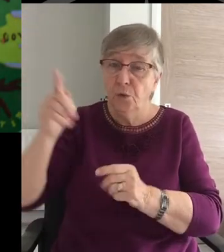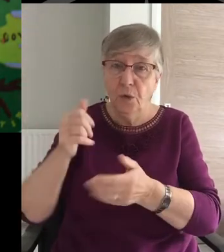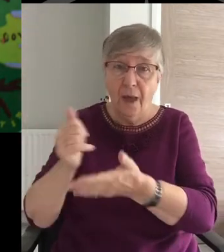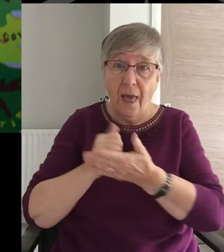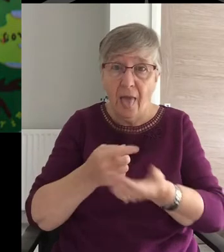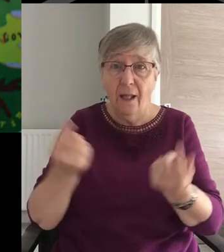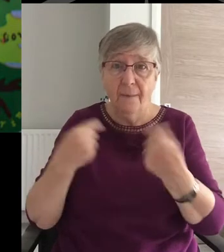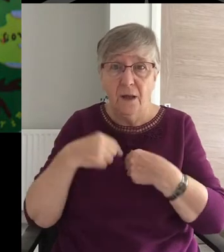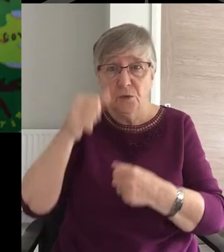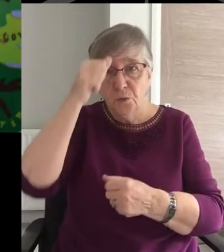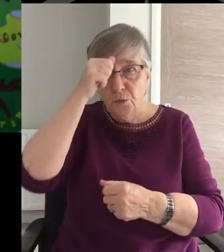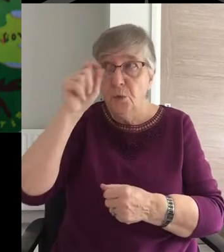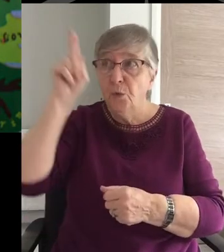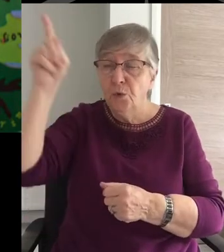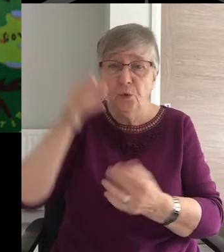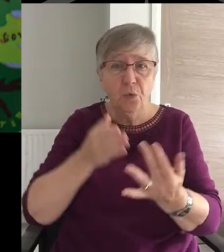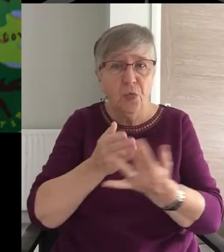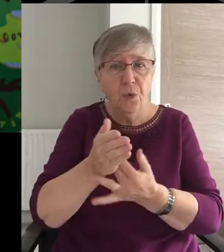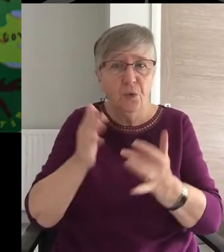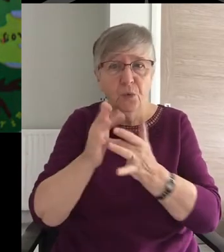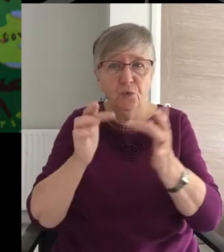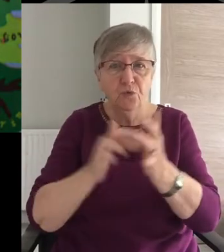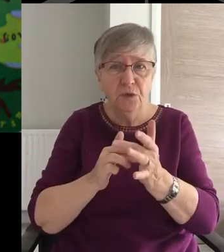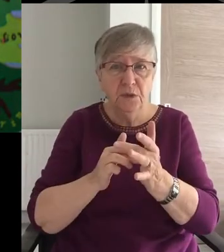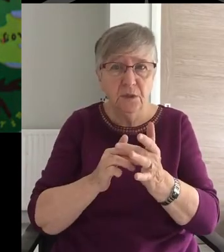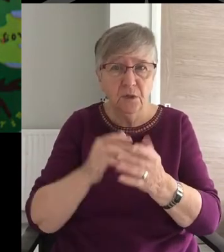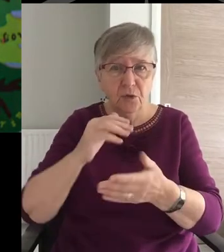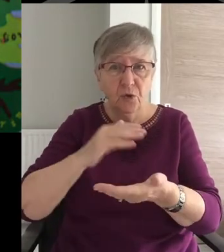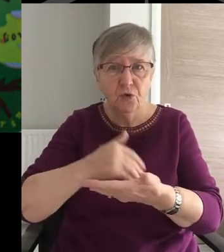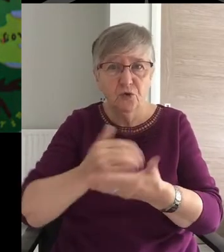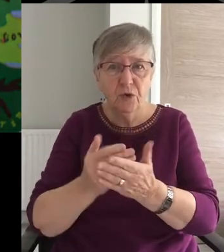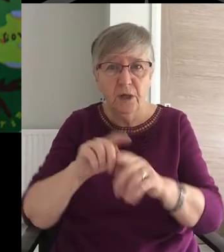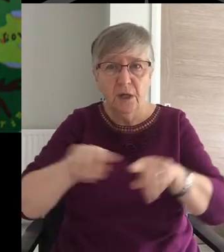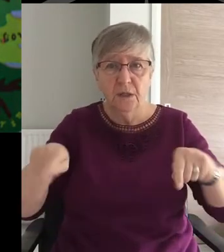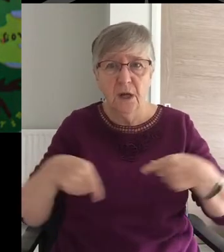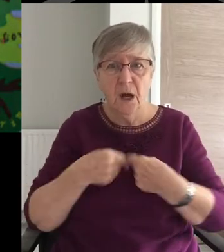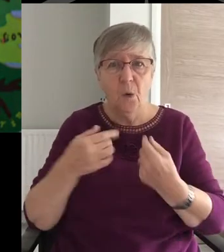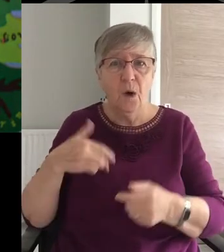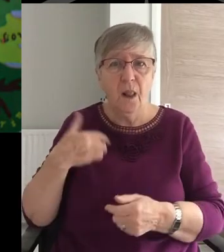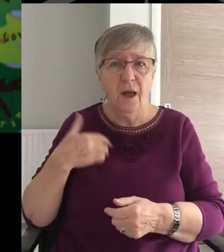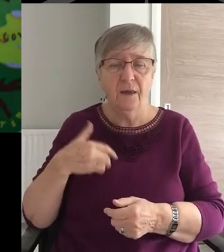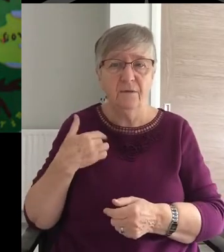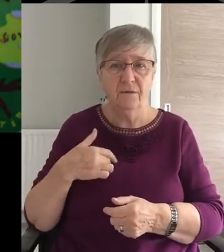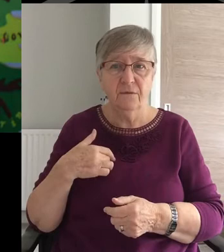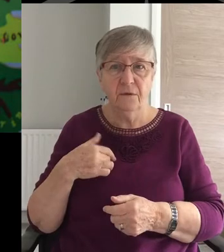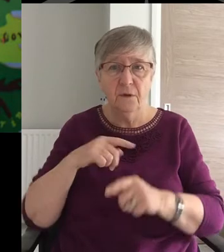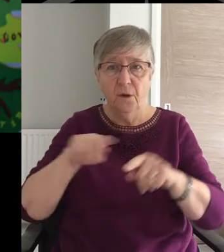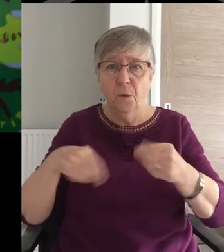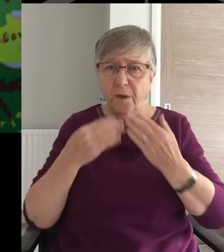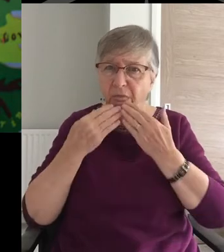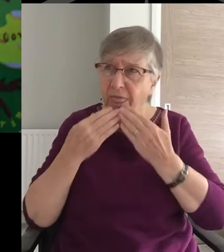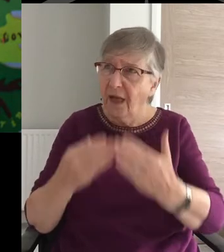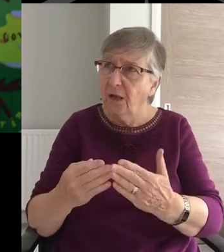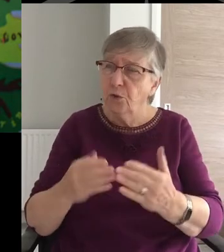to us in Jesus, who shared our humanity. We give you thanks for the life of